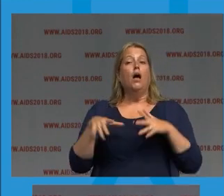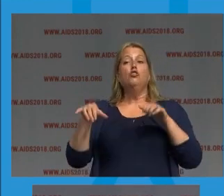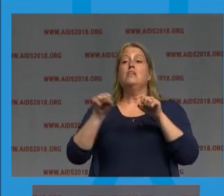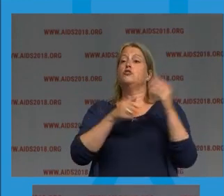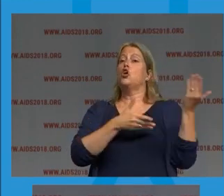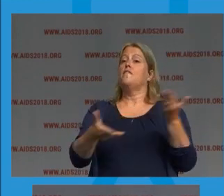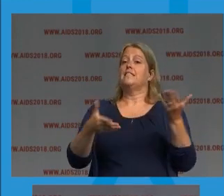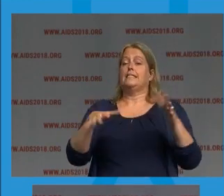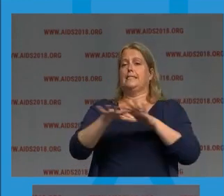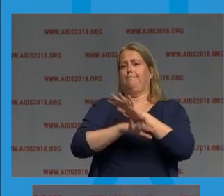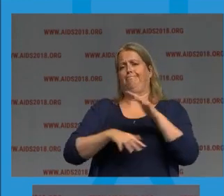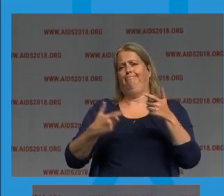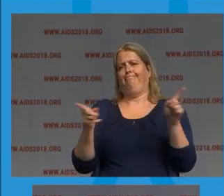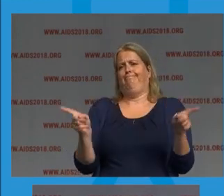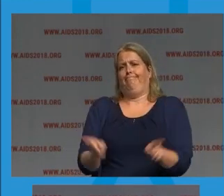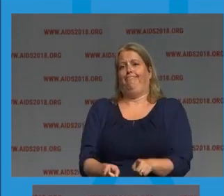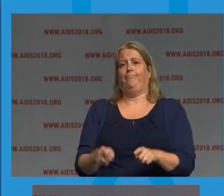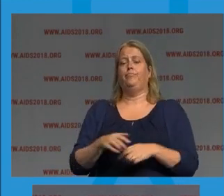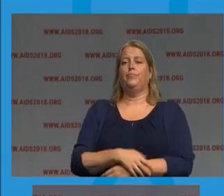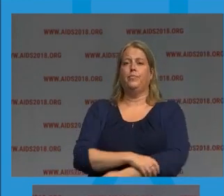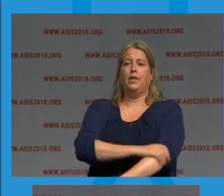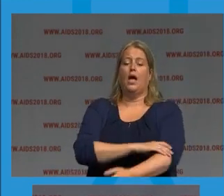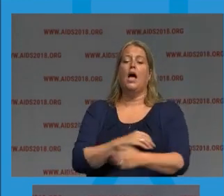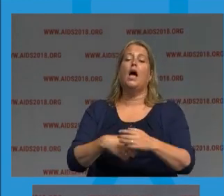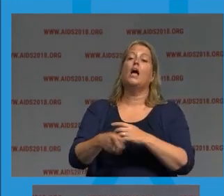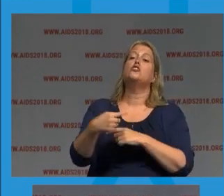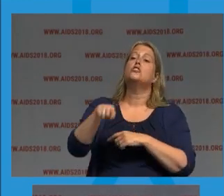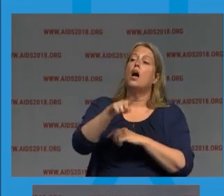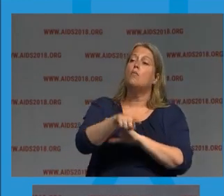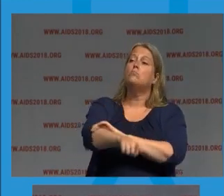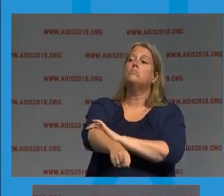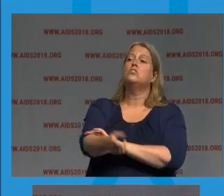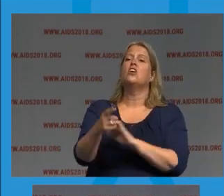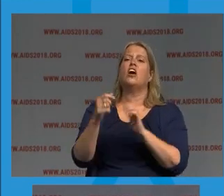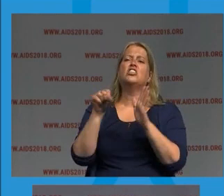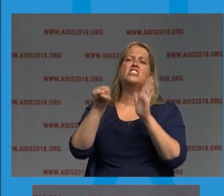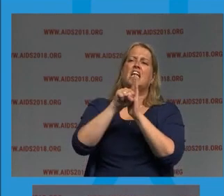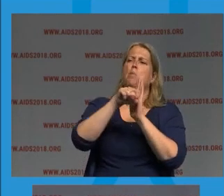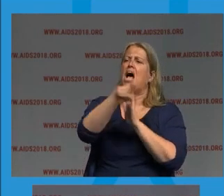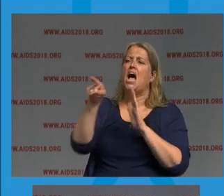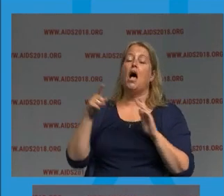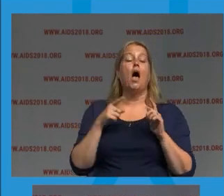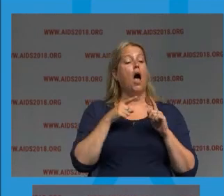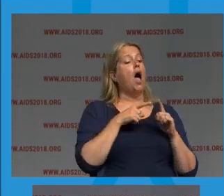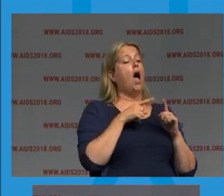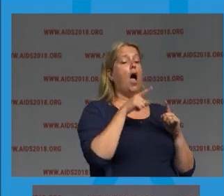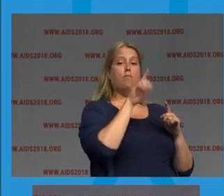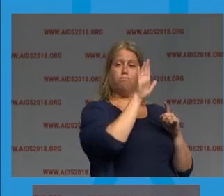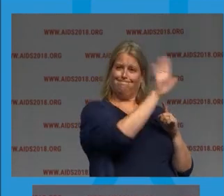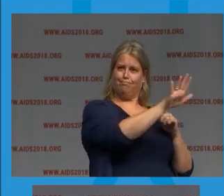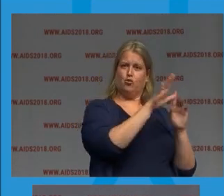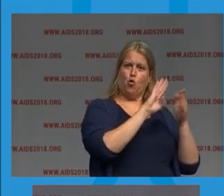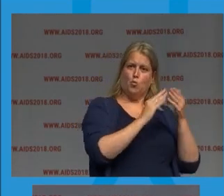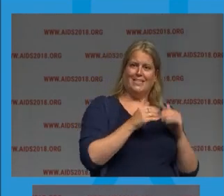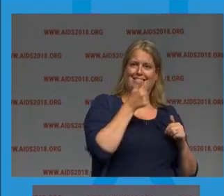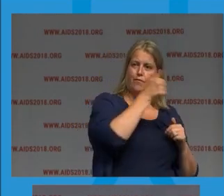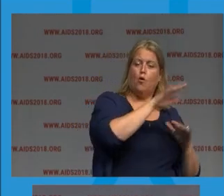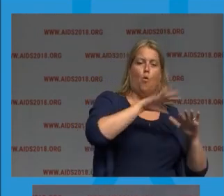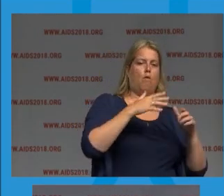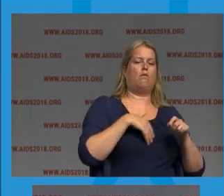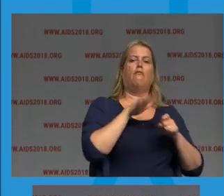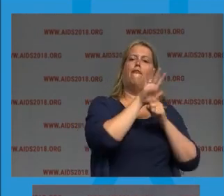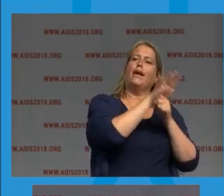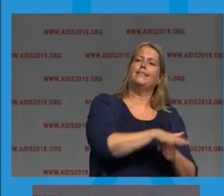course, there are intersectional stigmas, some of which are indigenous specific, some of which are just more broad racism. And then, of course, there are within community stigmas,